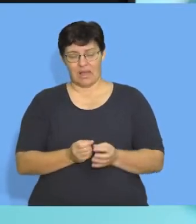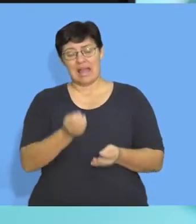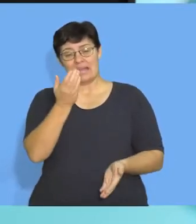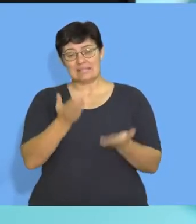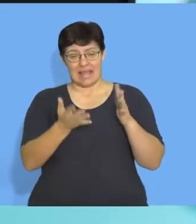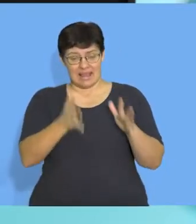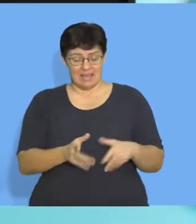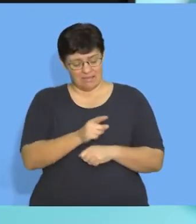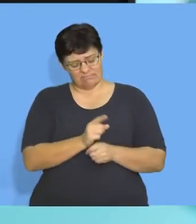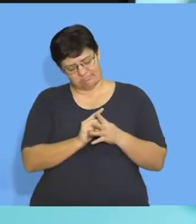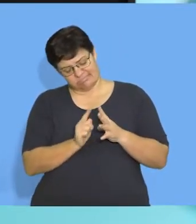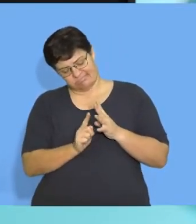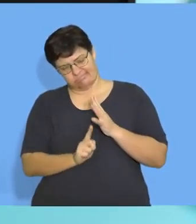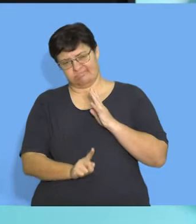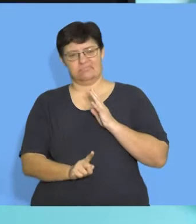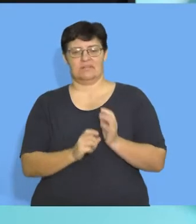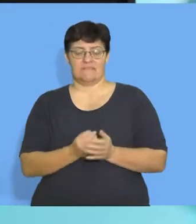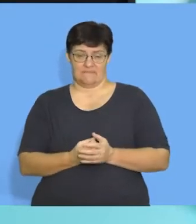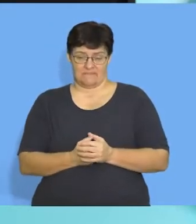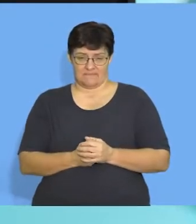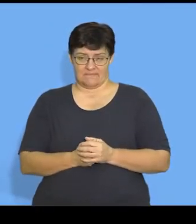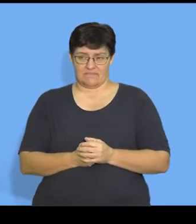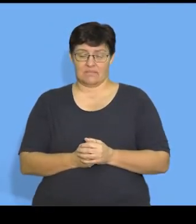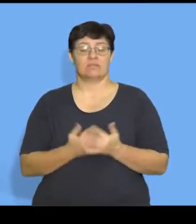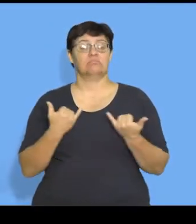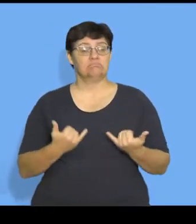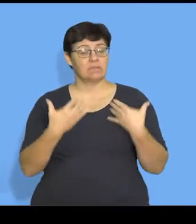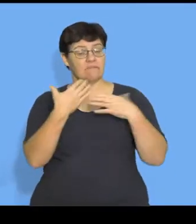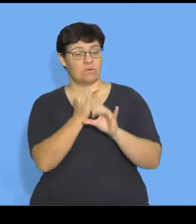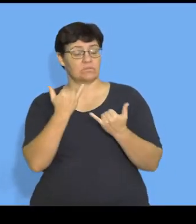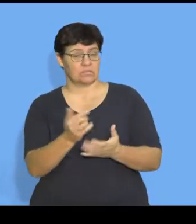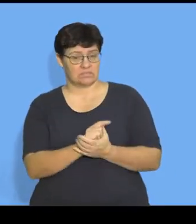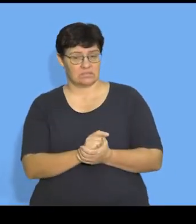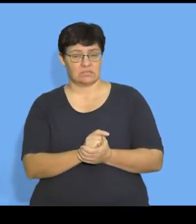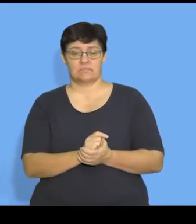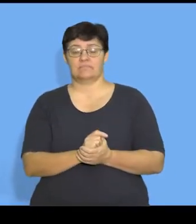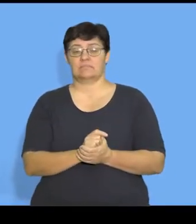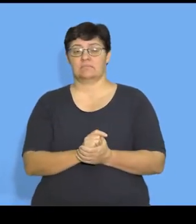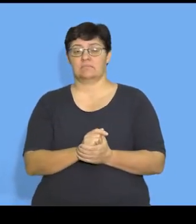okay? In this section in particular, we're going to look at speed,